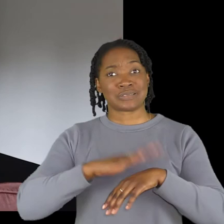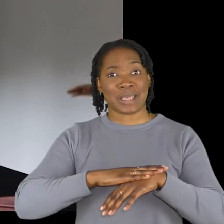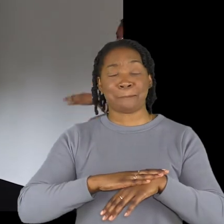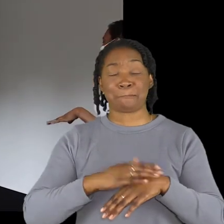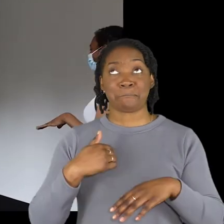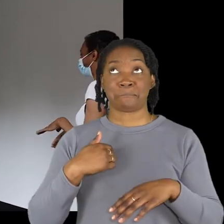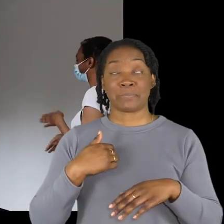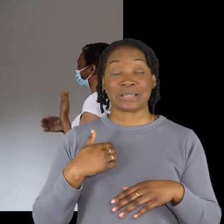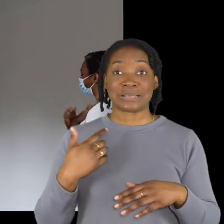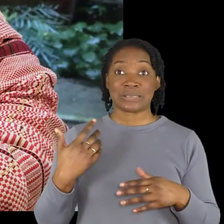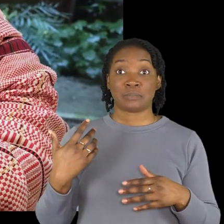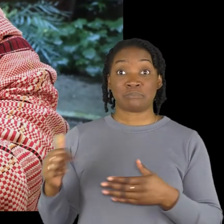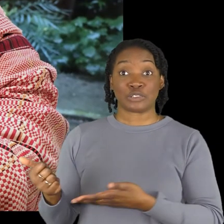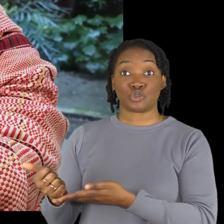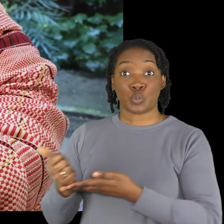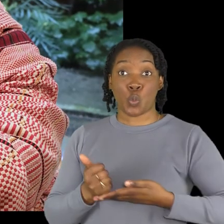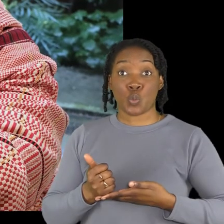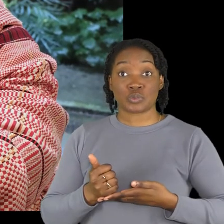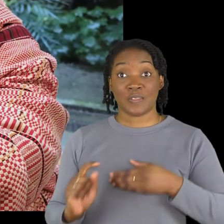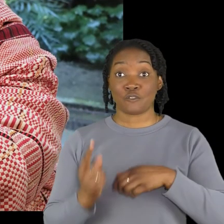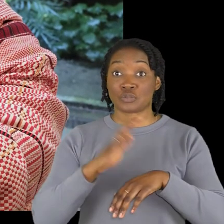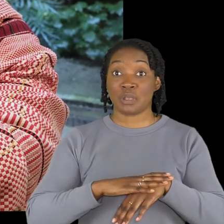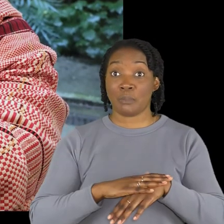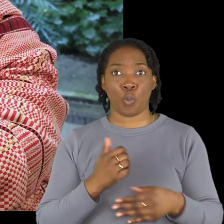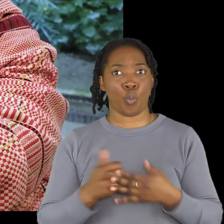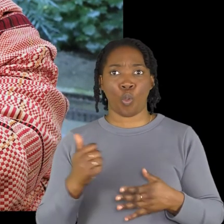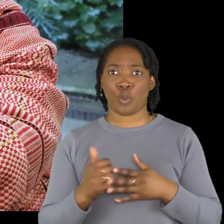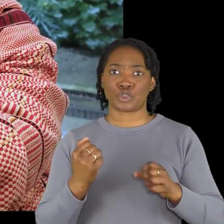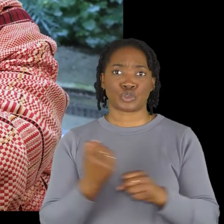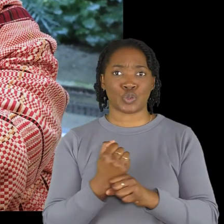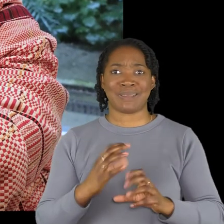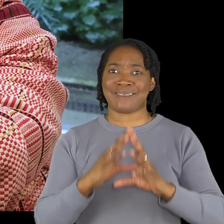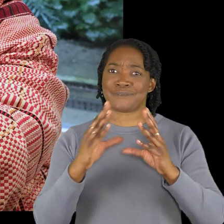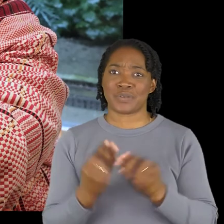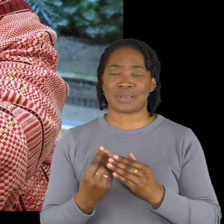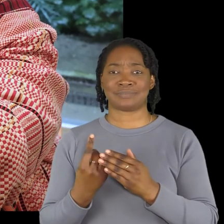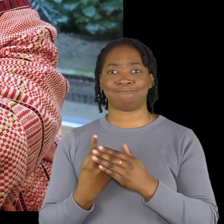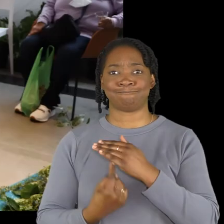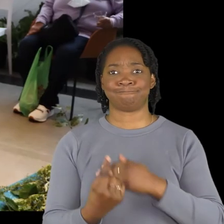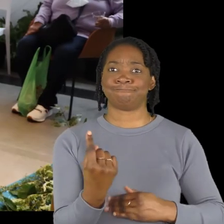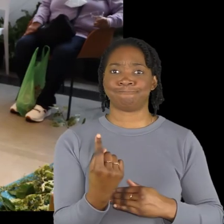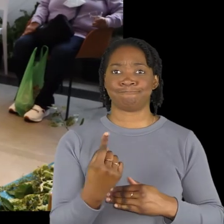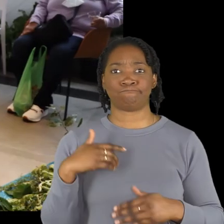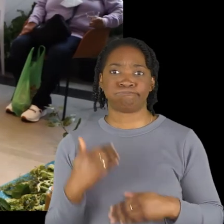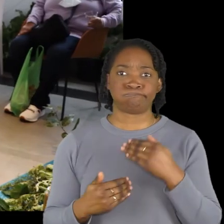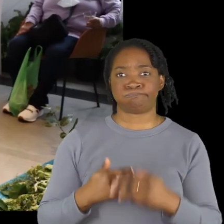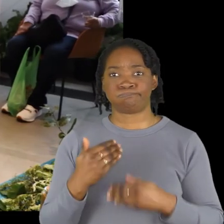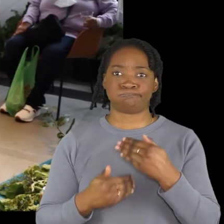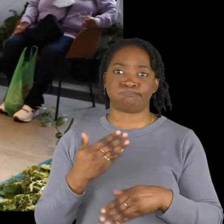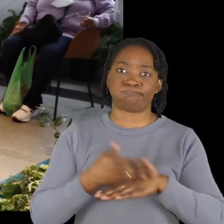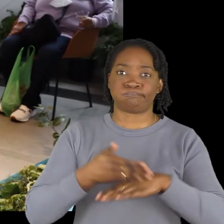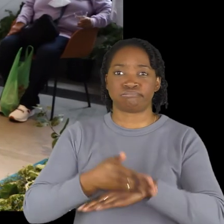I've actually had support. Mm-hmm. I've always had to do things completely on my own. Mm-hmm. And